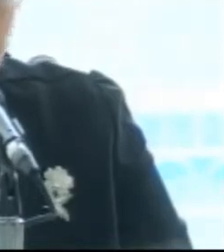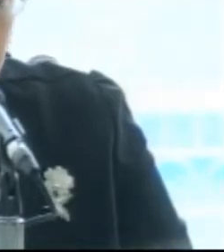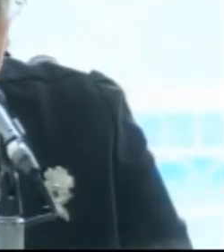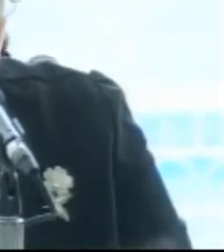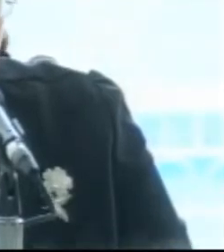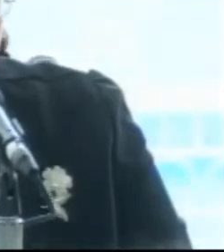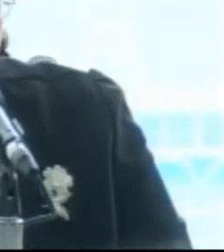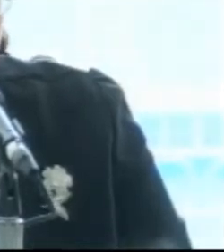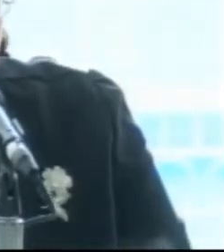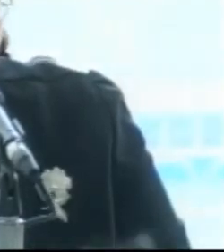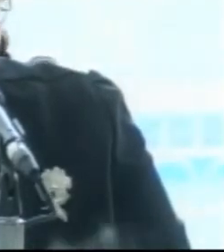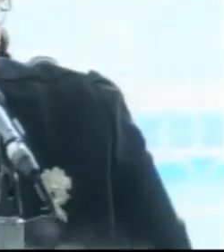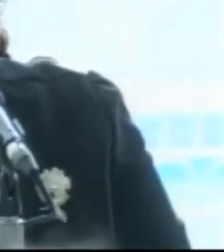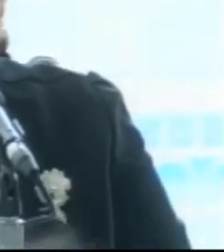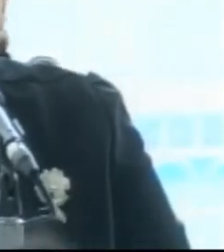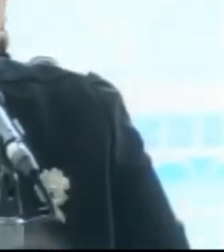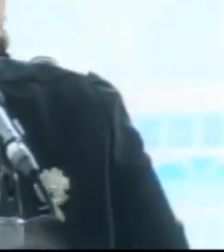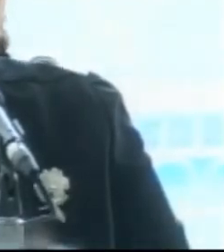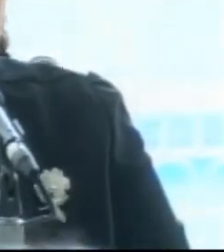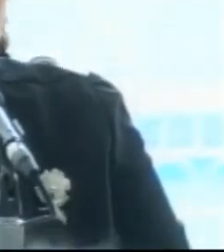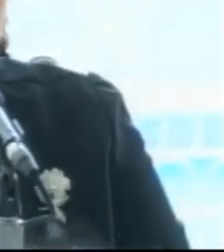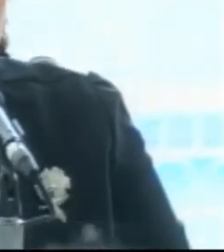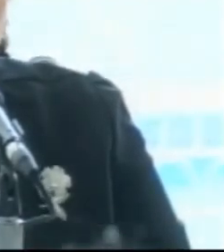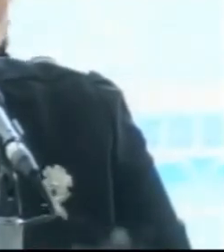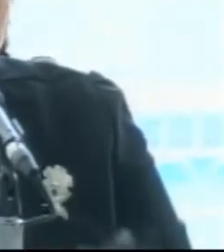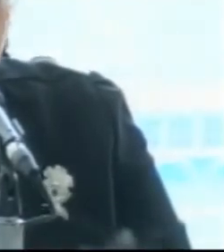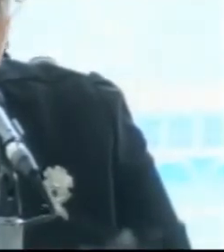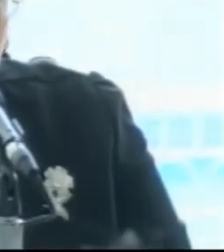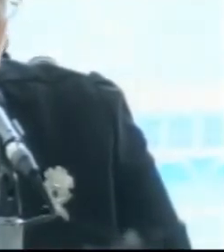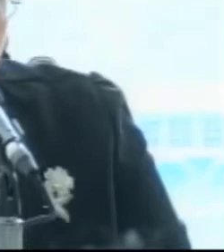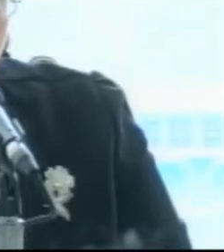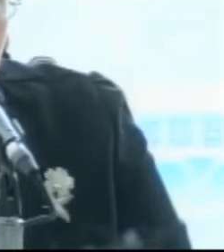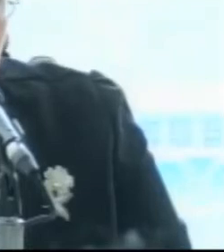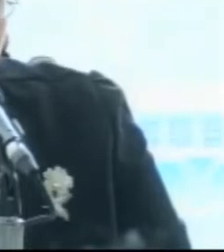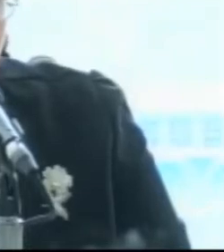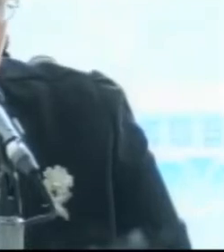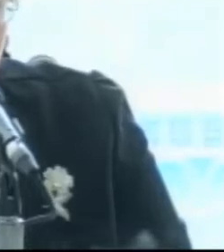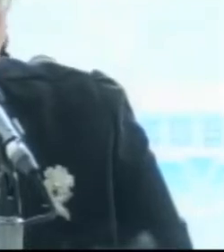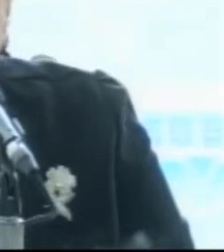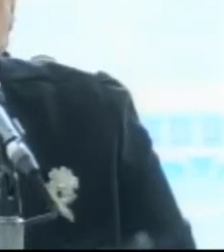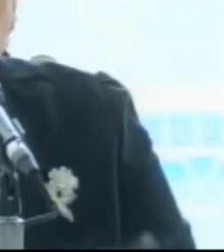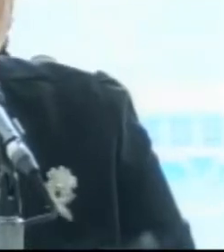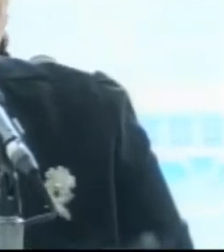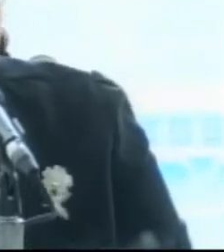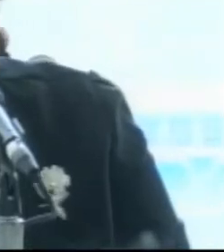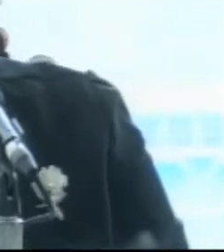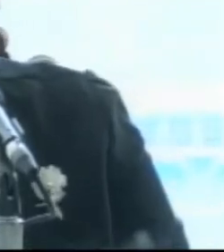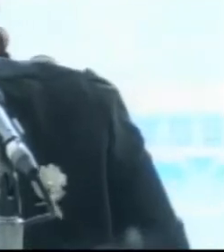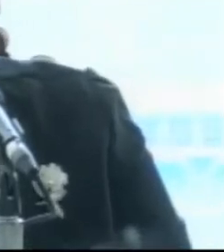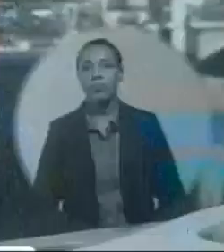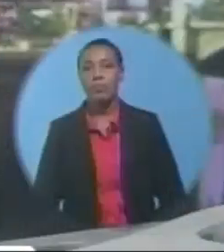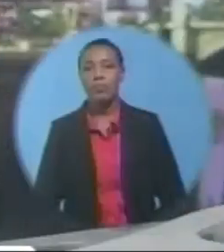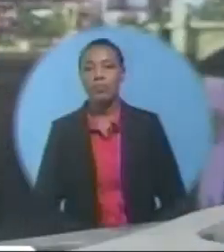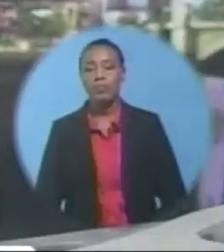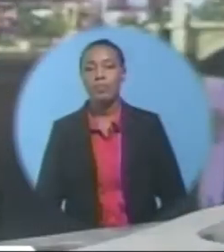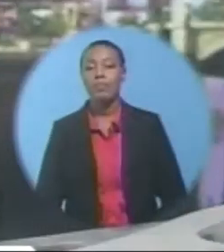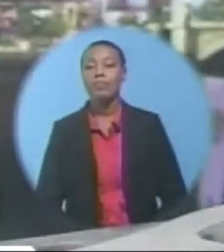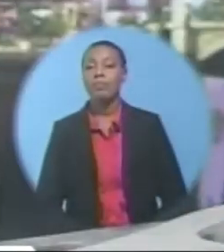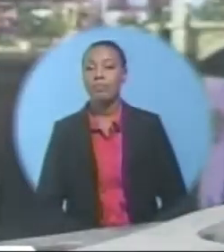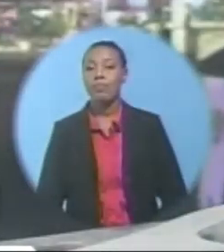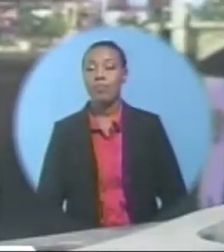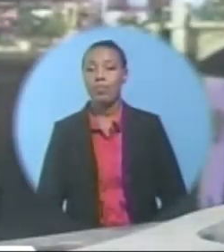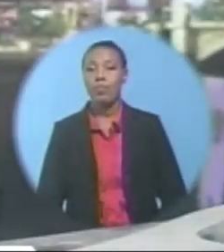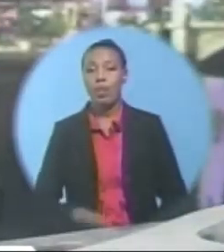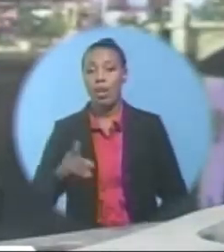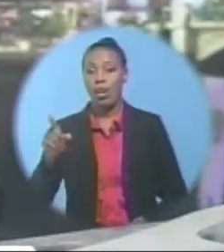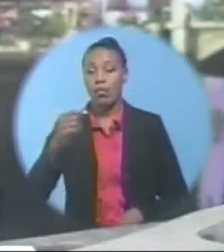programs to deal with this issue that can be very worrisome and dangerous for our countries. And